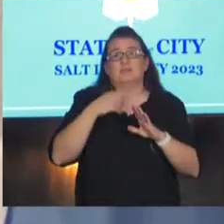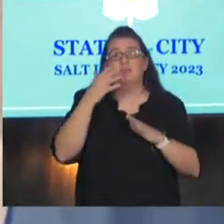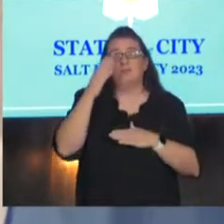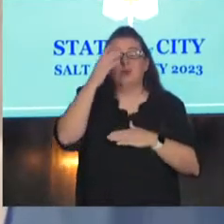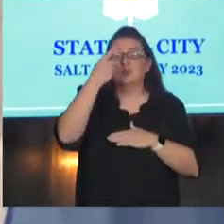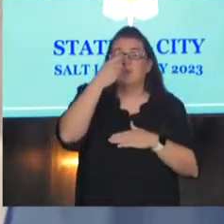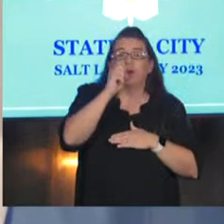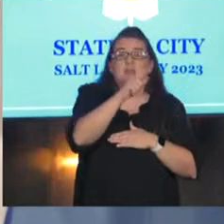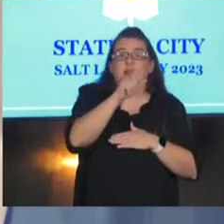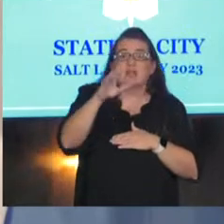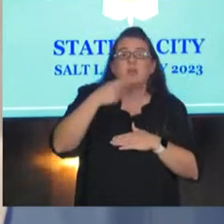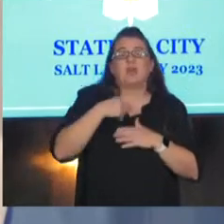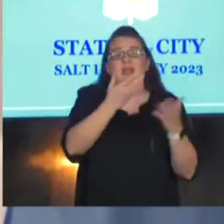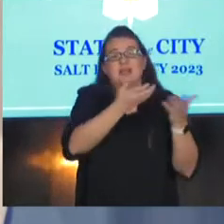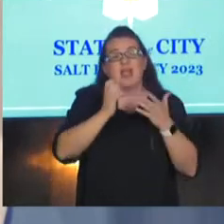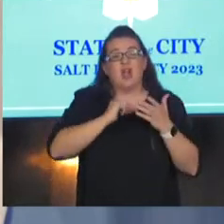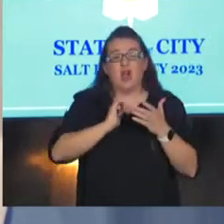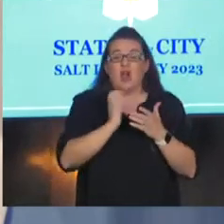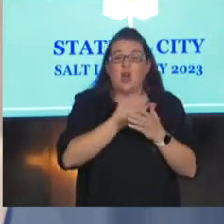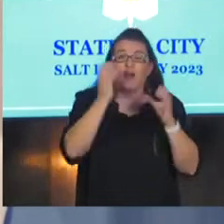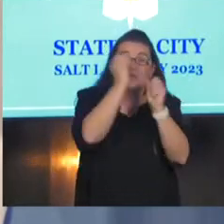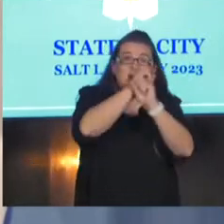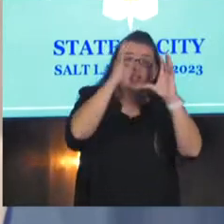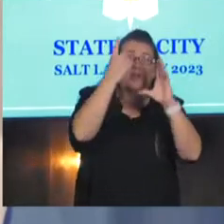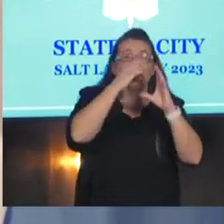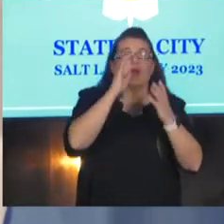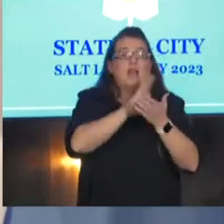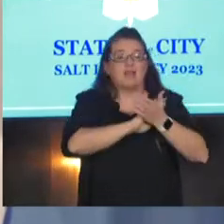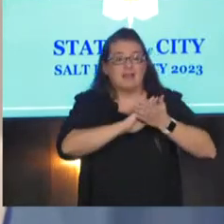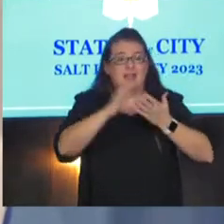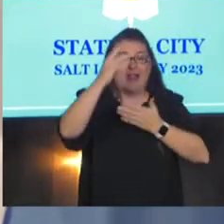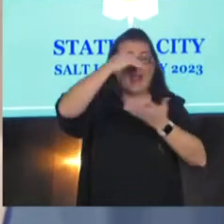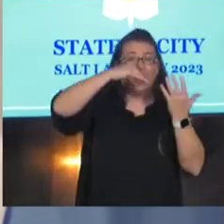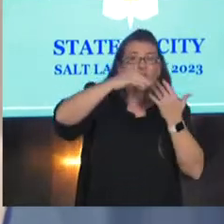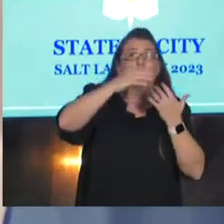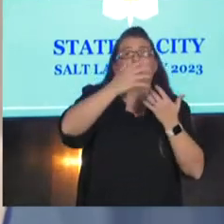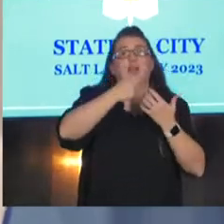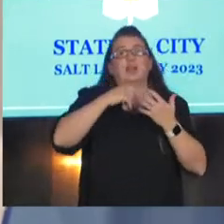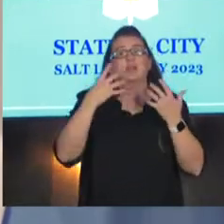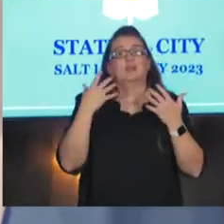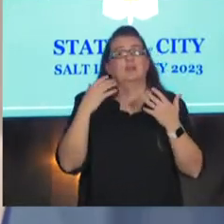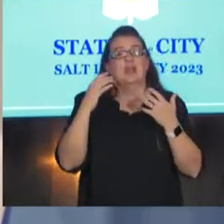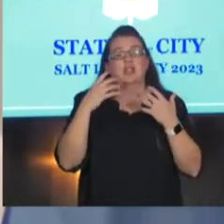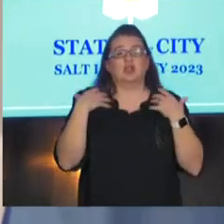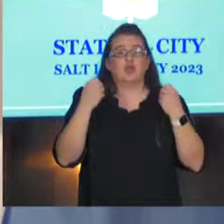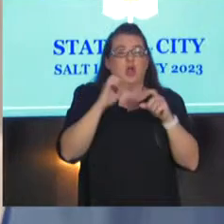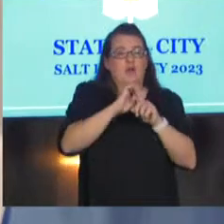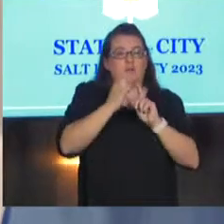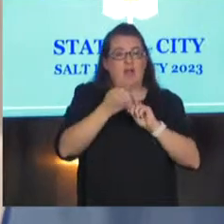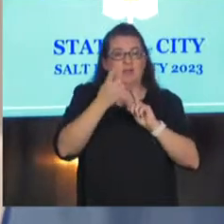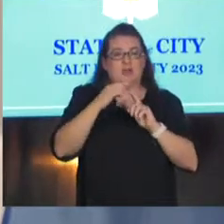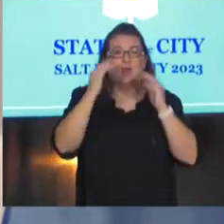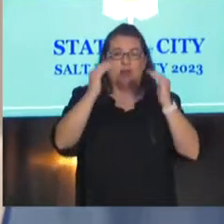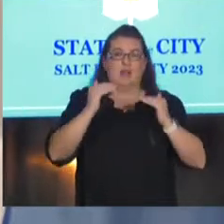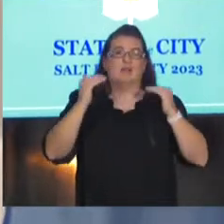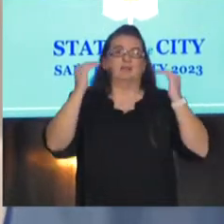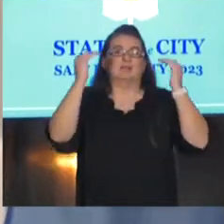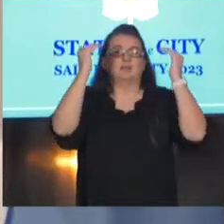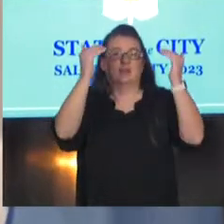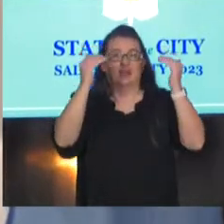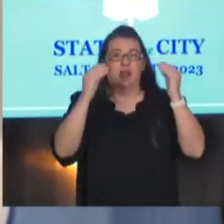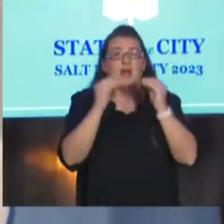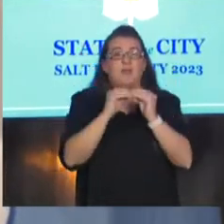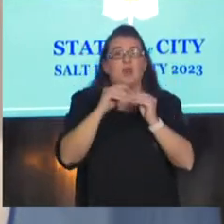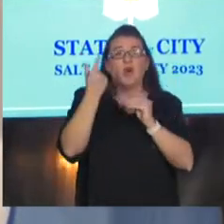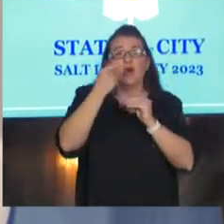where we can take our vision for cleaner air and a stronger environment up to the next level. It's a future with more green roofs